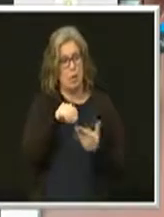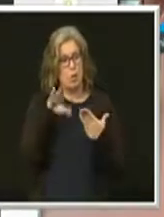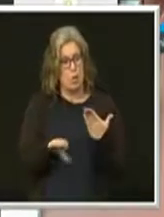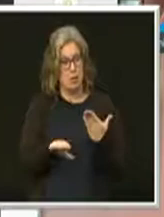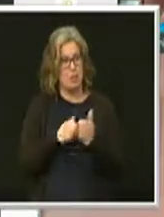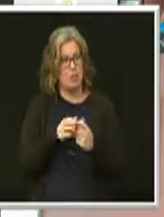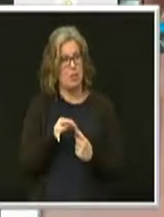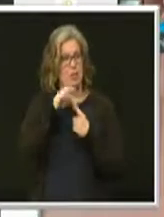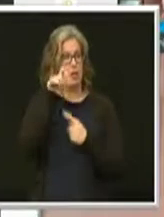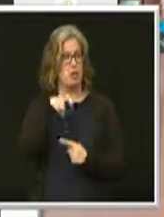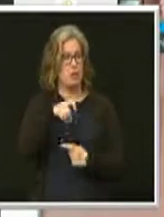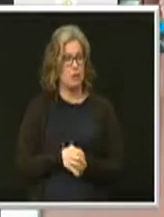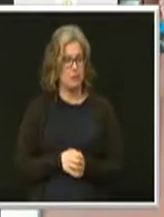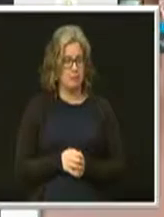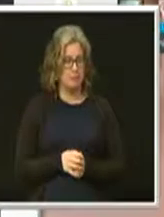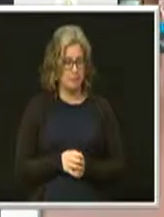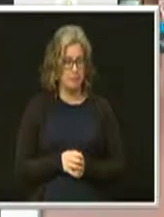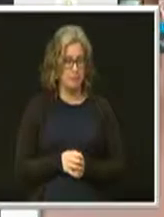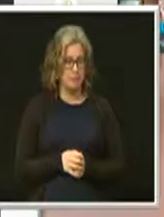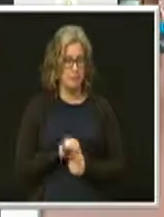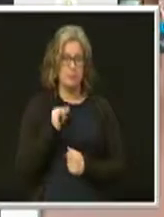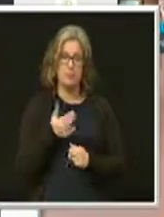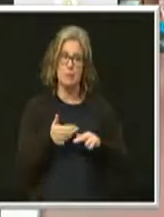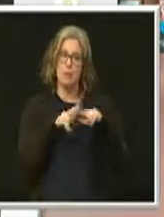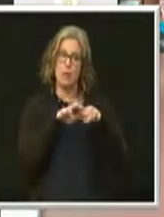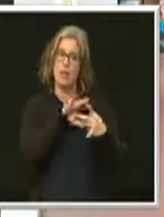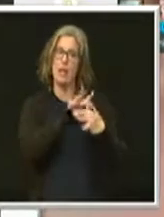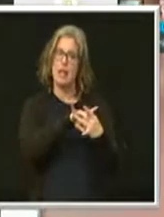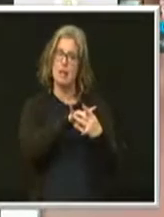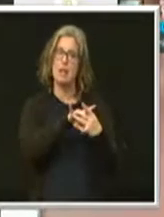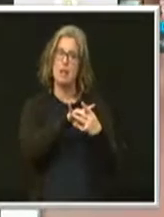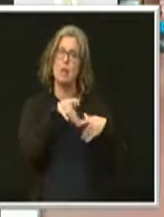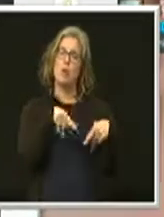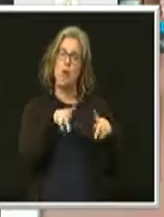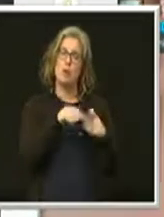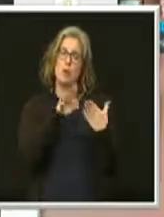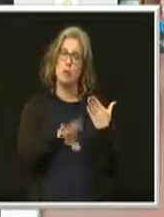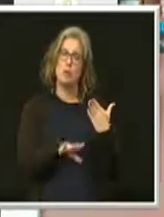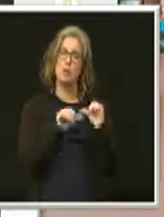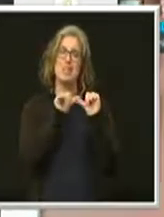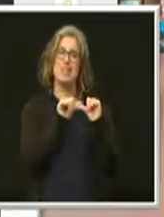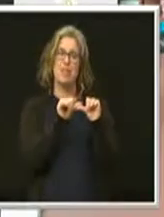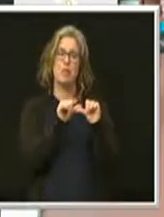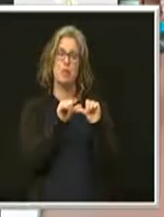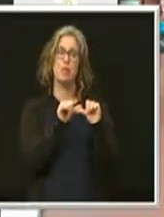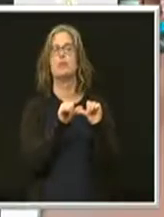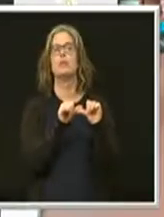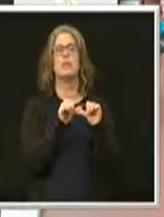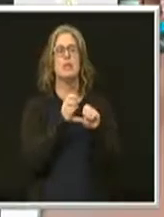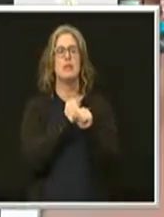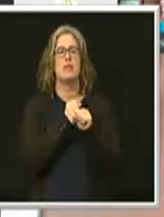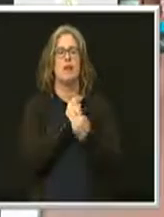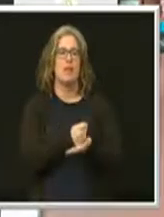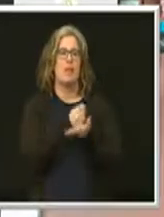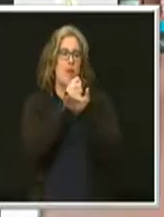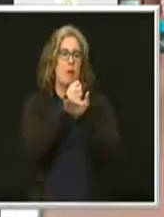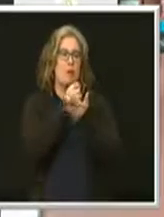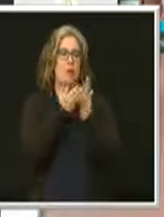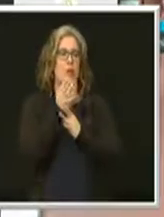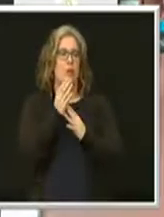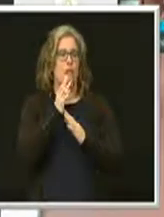with special needs. So that increased connectivity will allow students to continue receiving therapy by